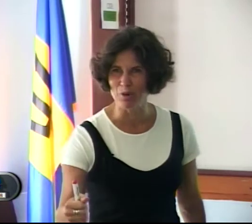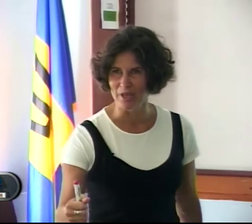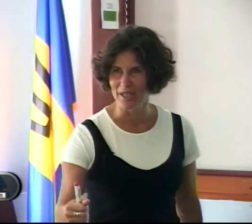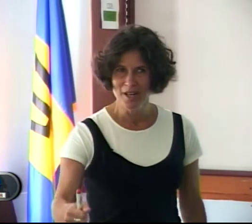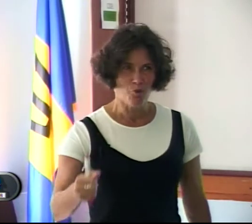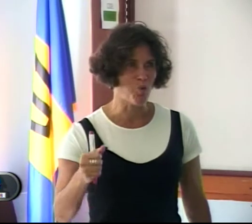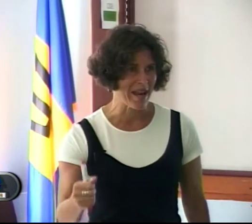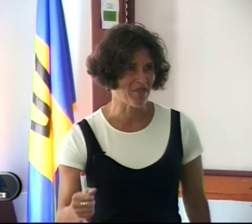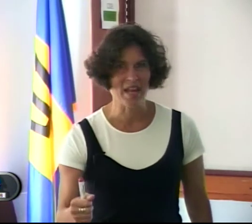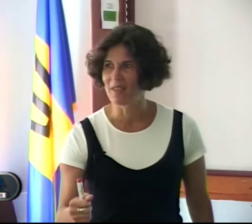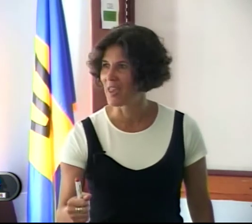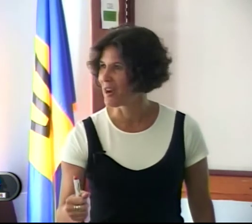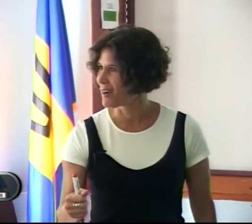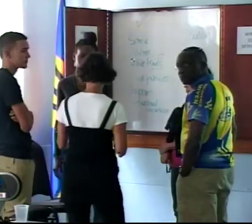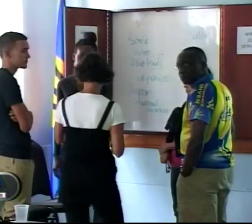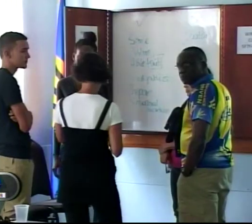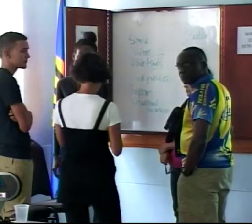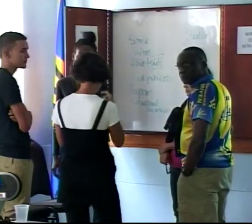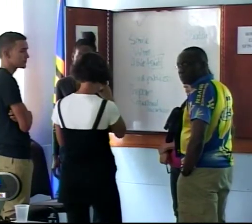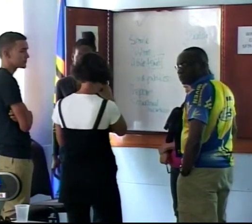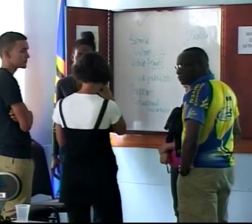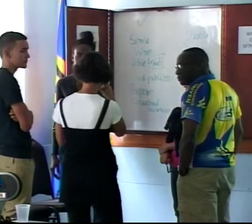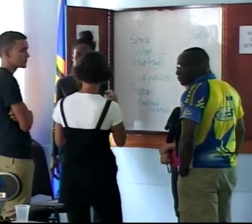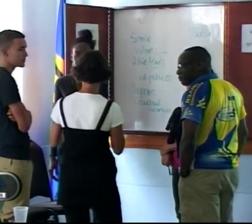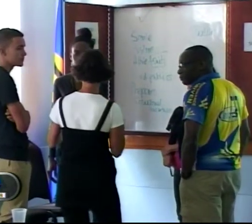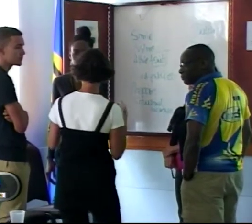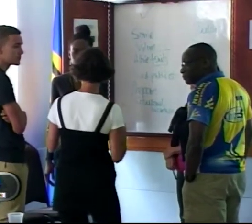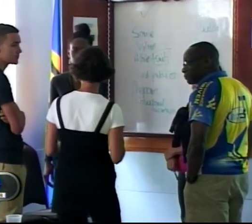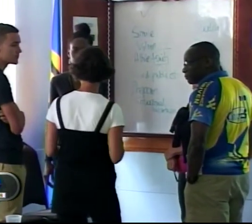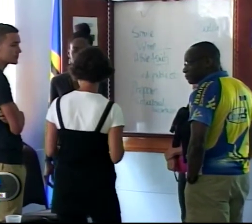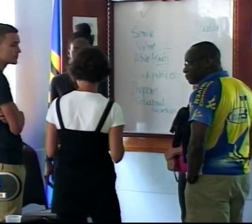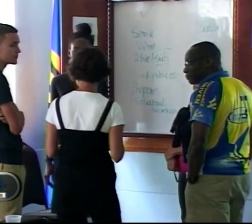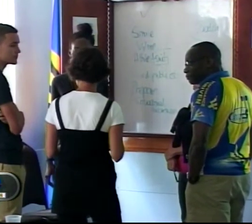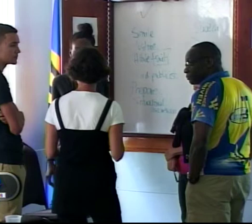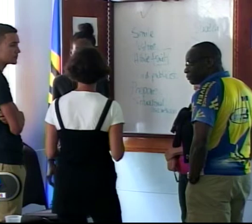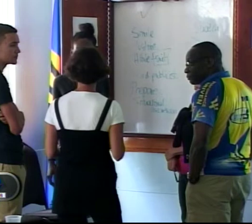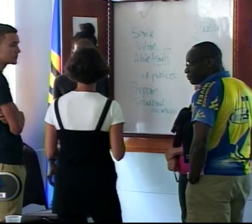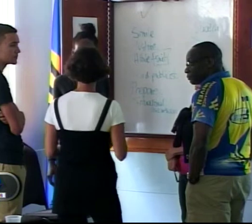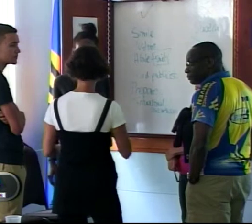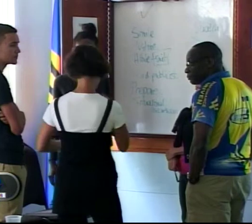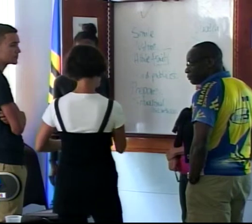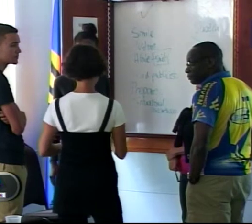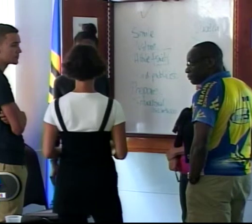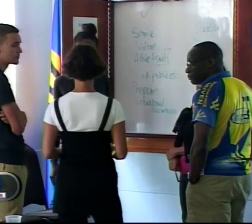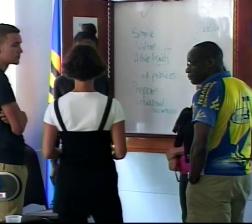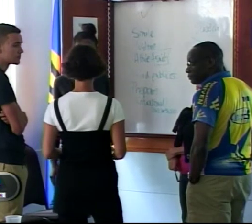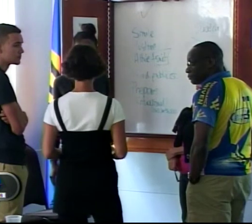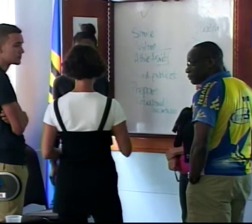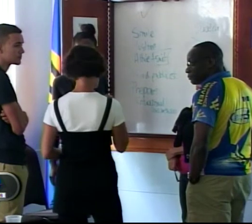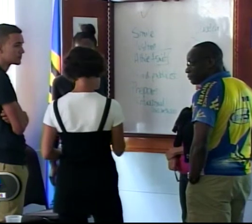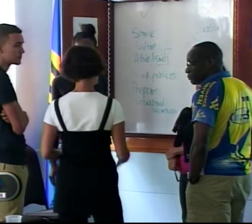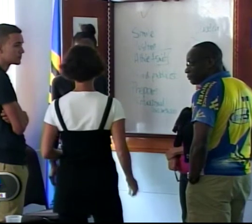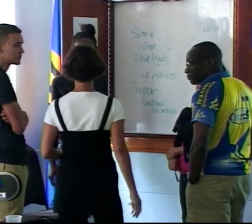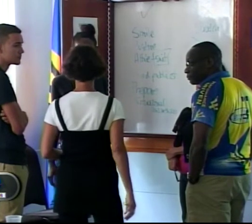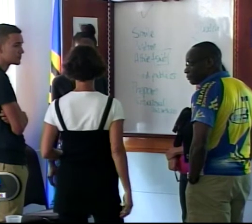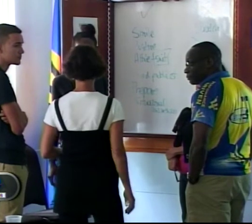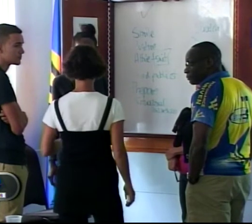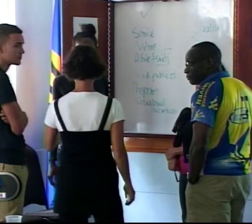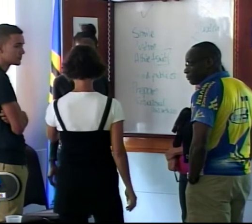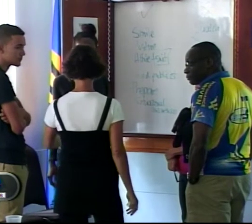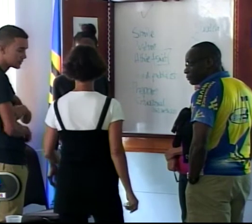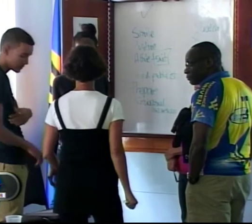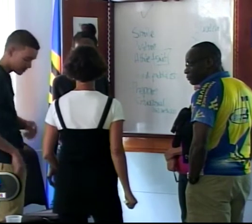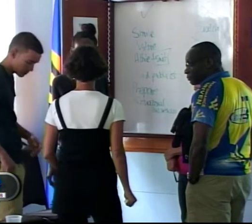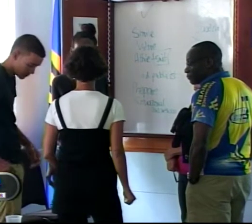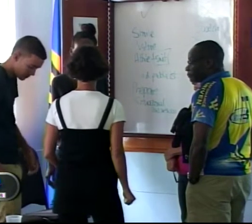really good right then and there. With her experience as an athlete, broadcaster, and learning and development consultant, she